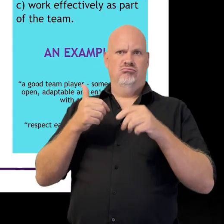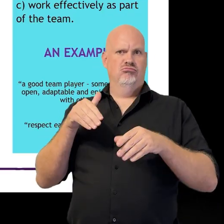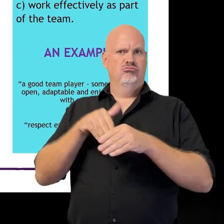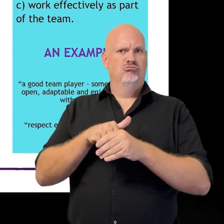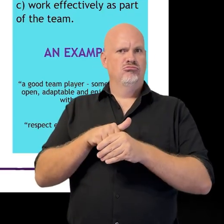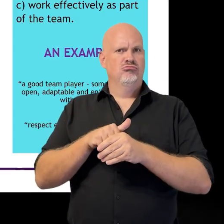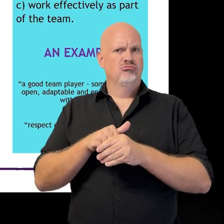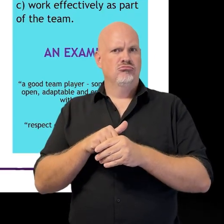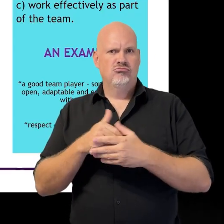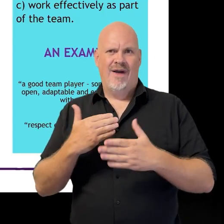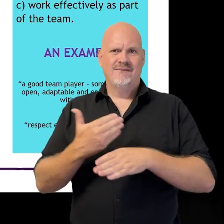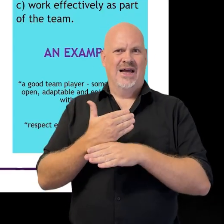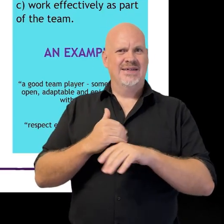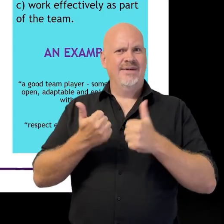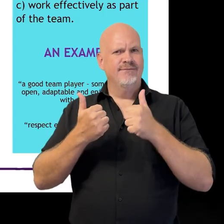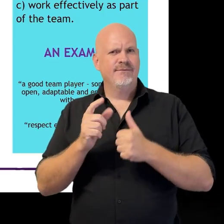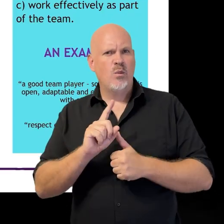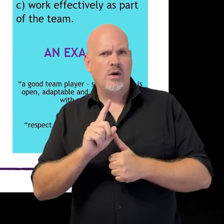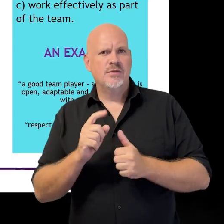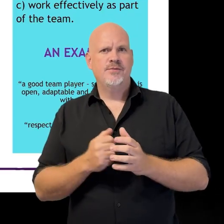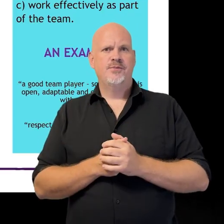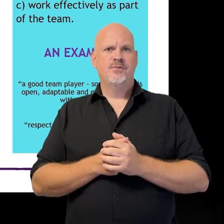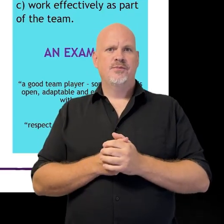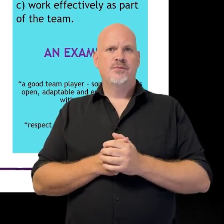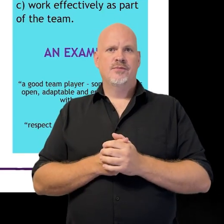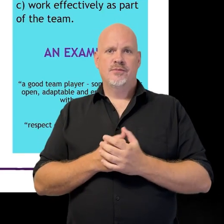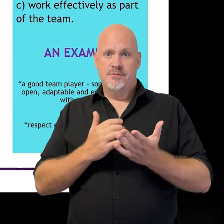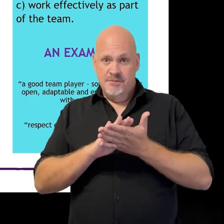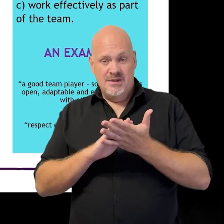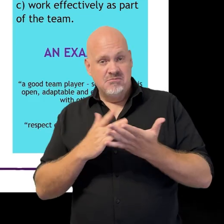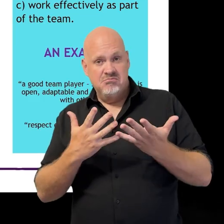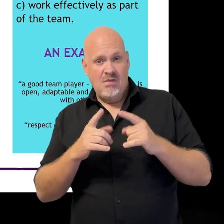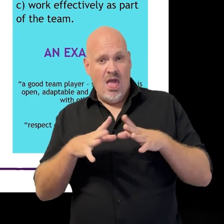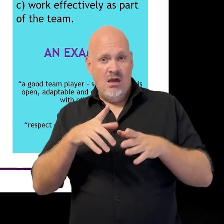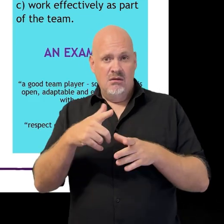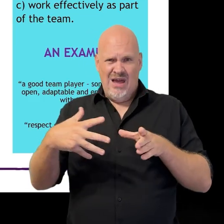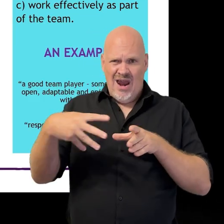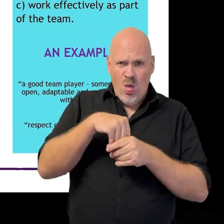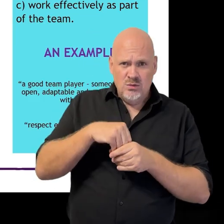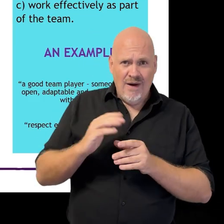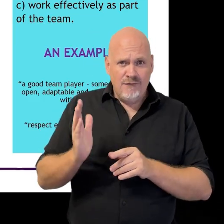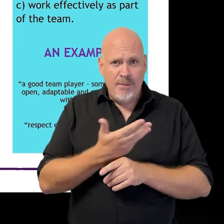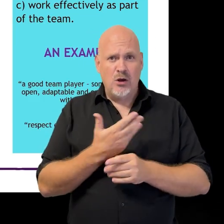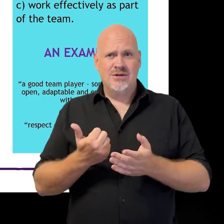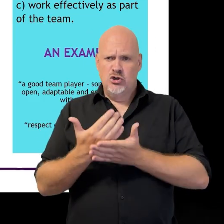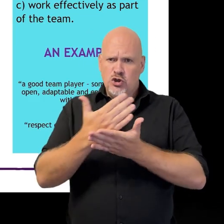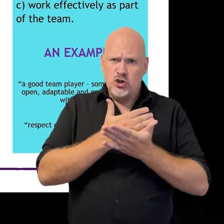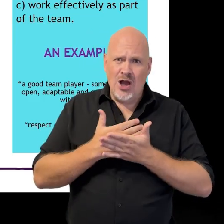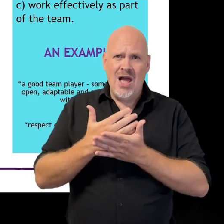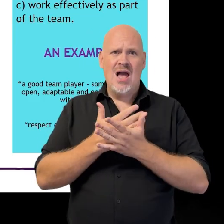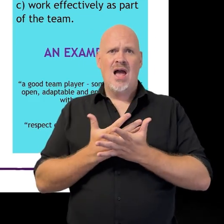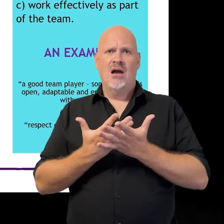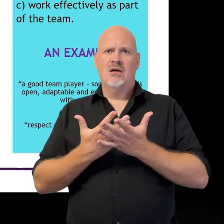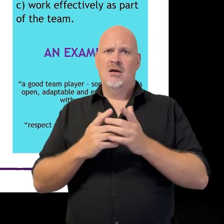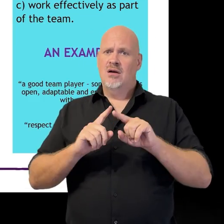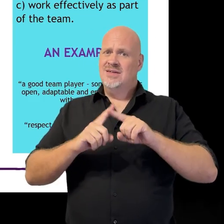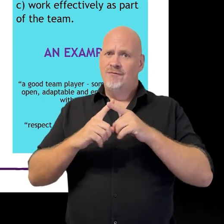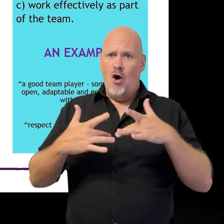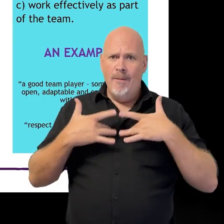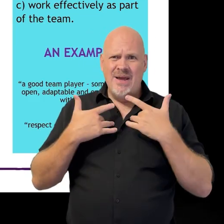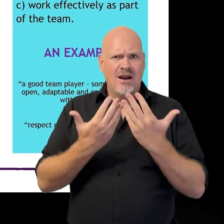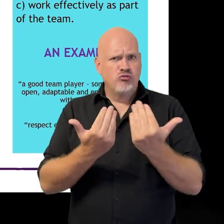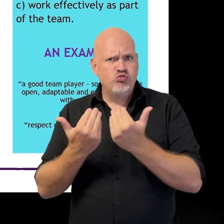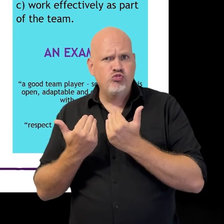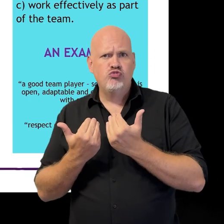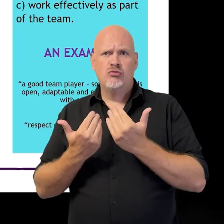of a team. What did you do that made you effective? Was it about including everyone, sharing things, embracing